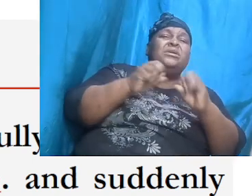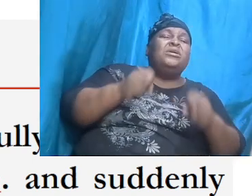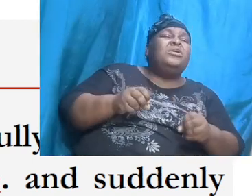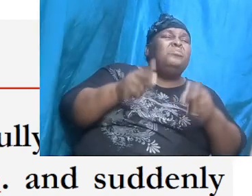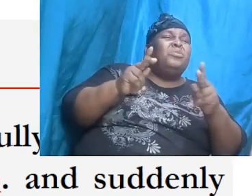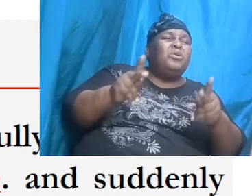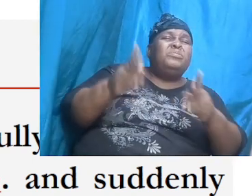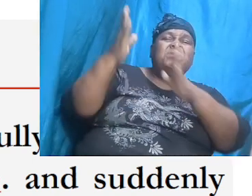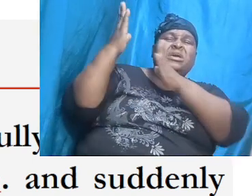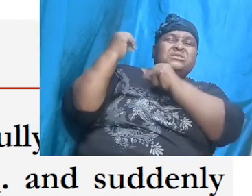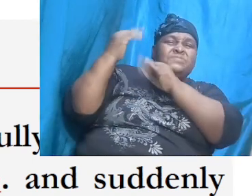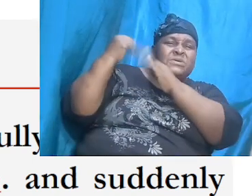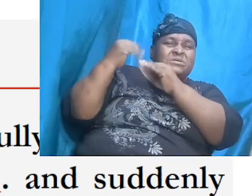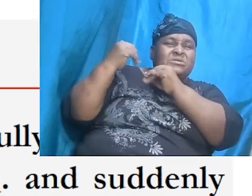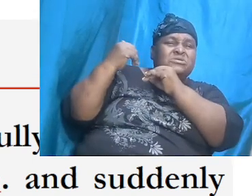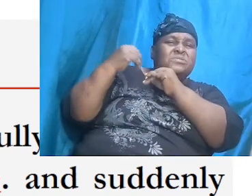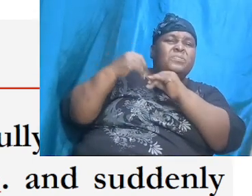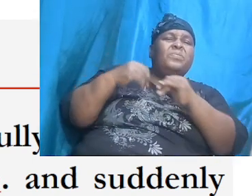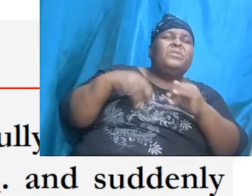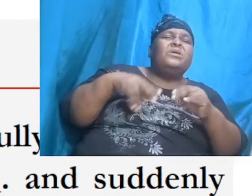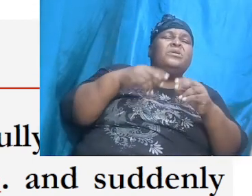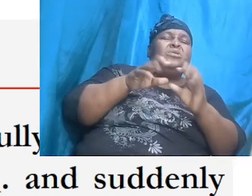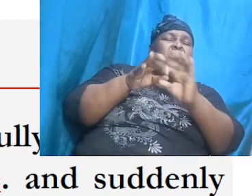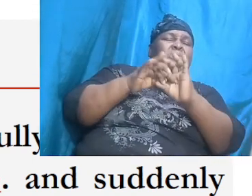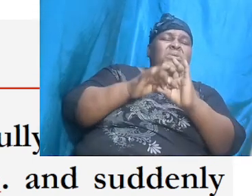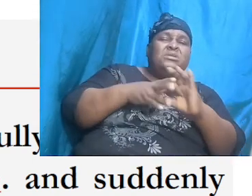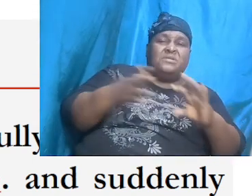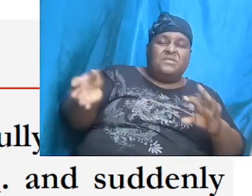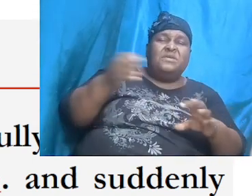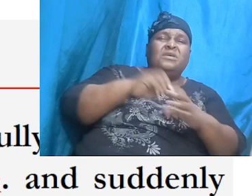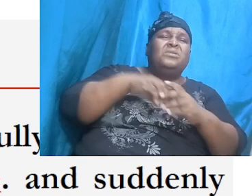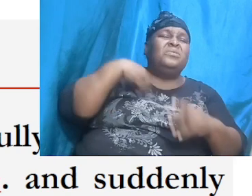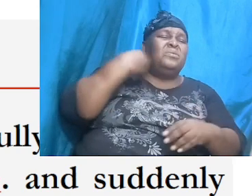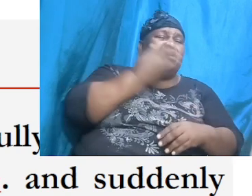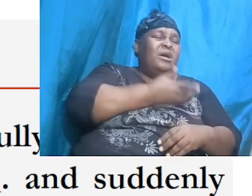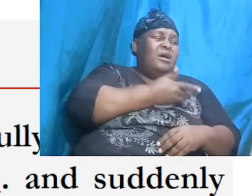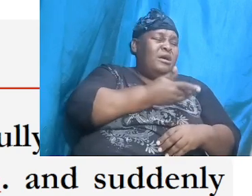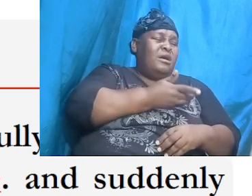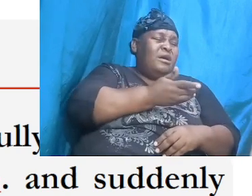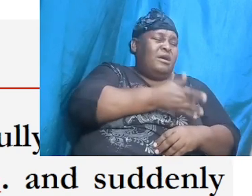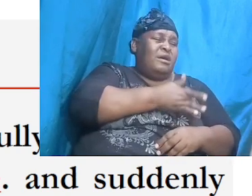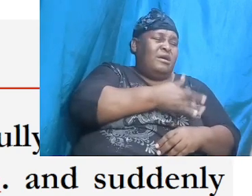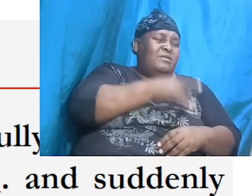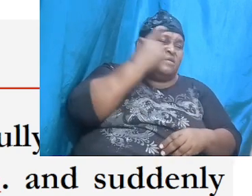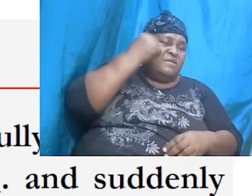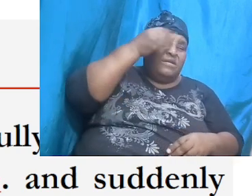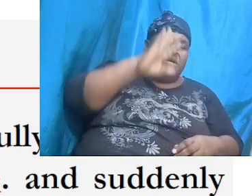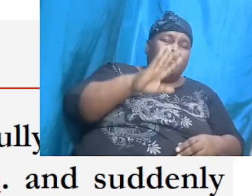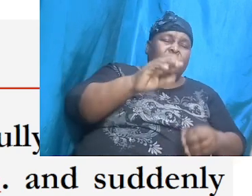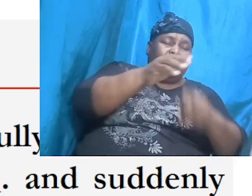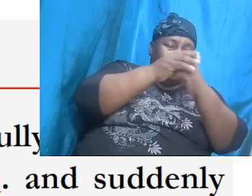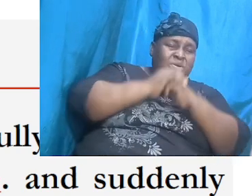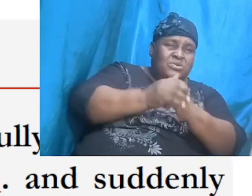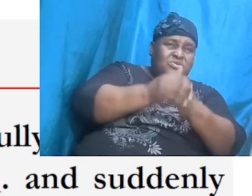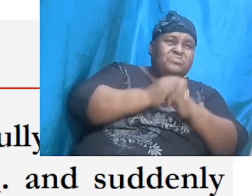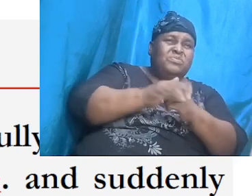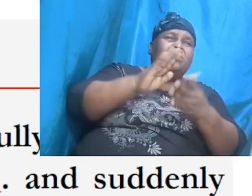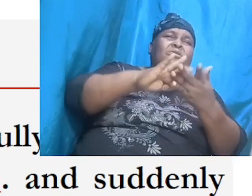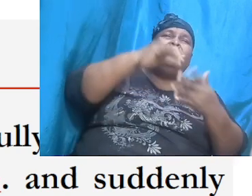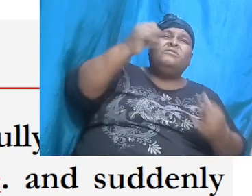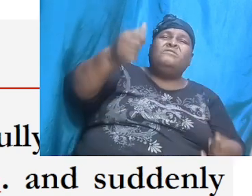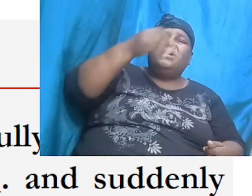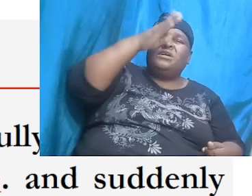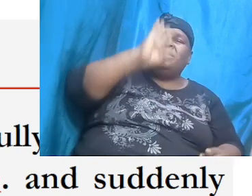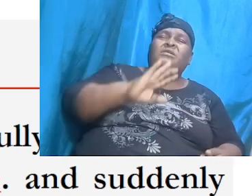united thing in our hearts for God, amen, and to worship him and to glorify him, I can tell you, you're going to get